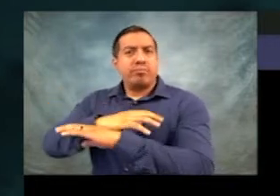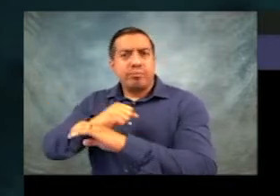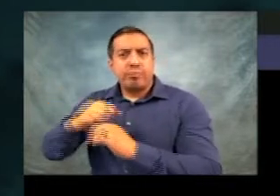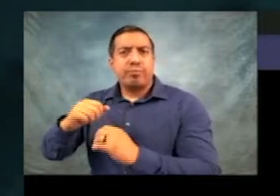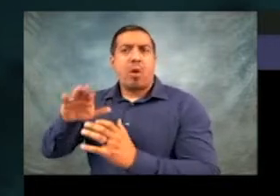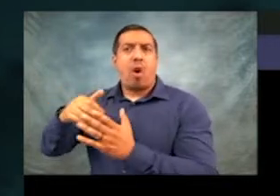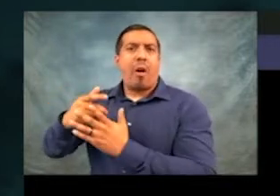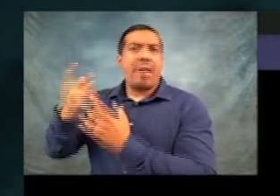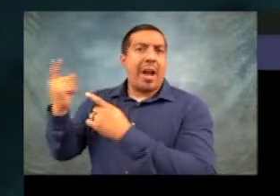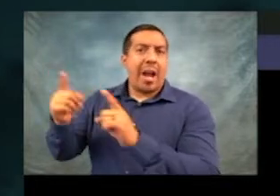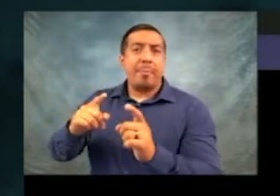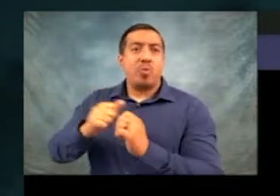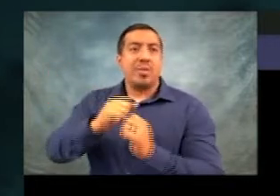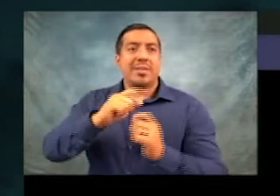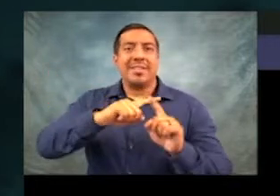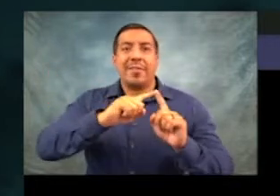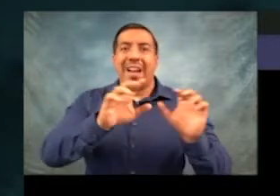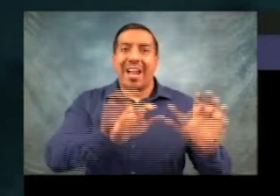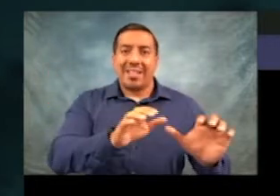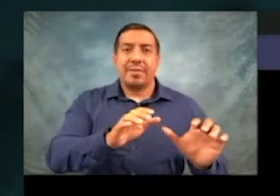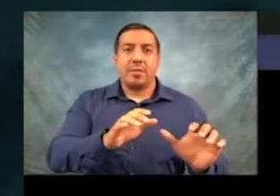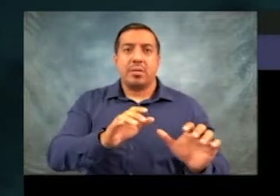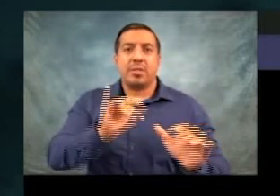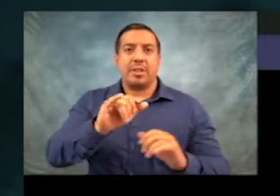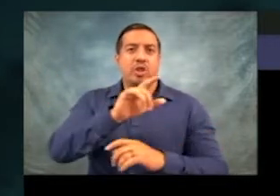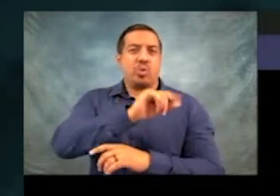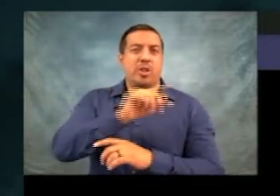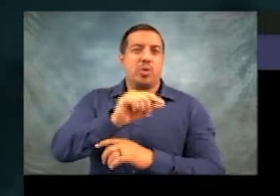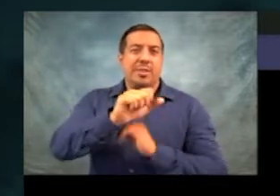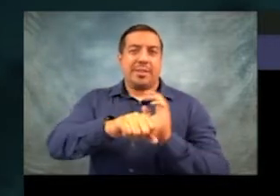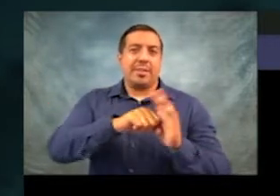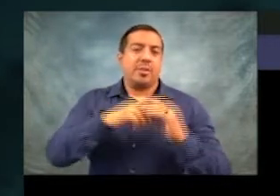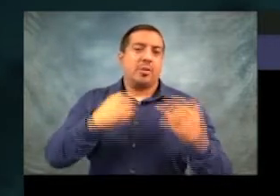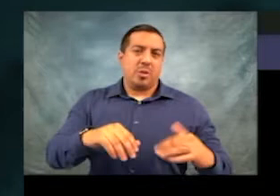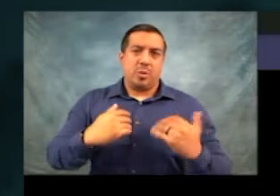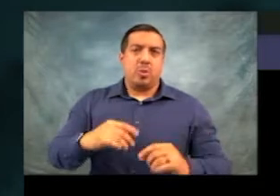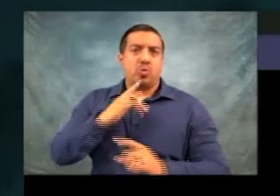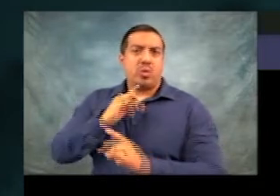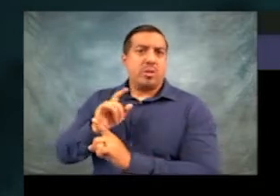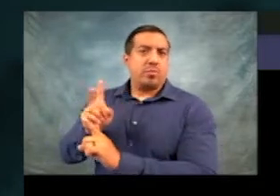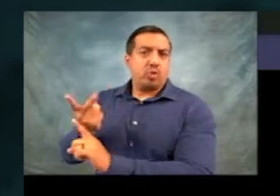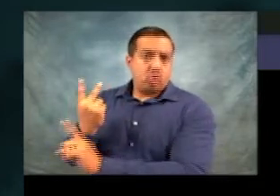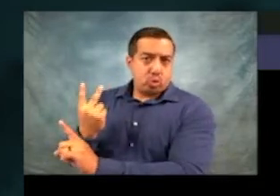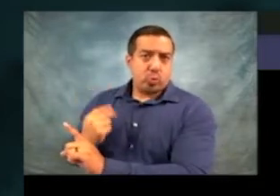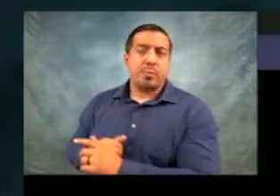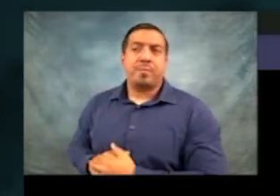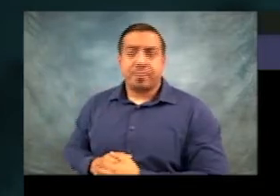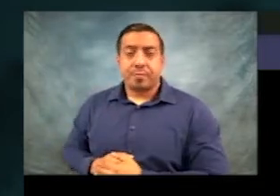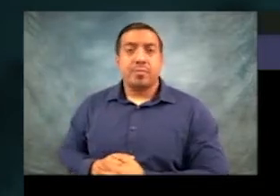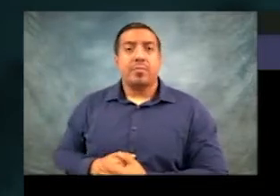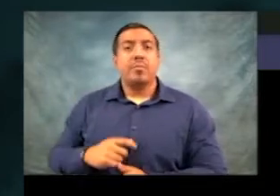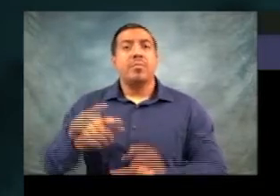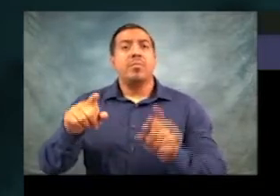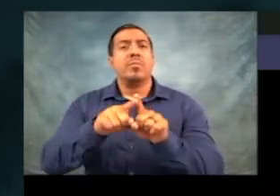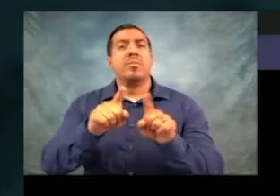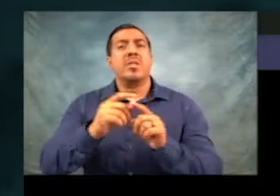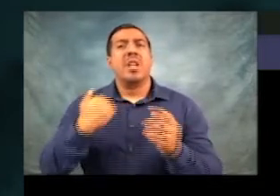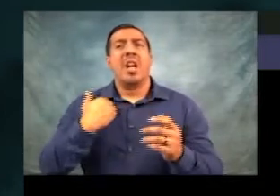this activity that last 2020 season. Just to sort of put it in perspective, there were